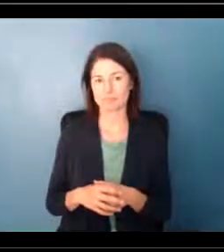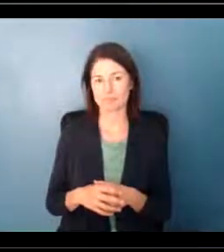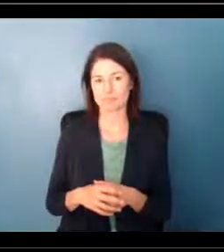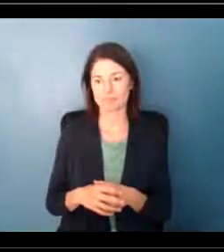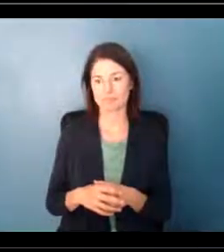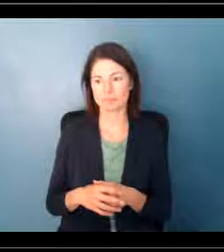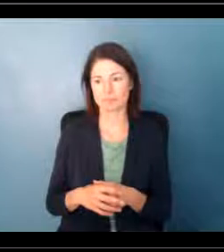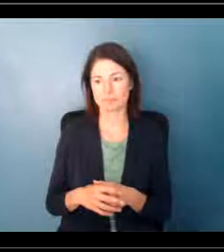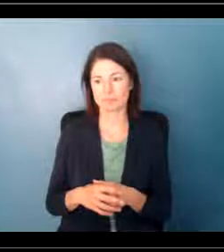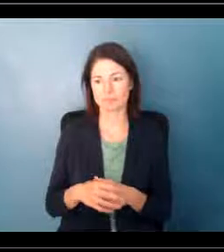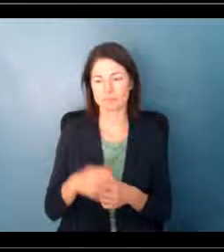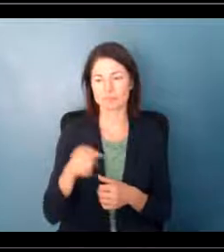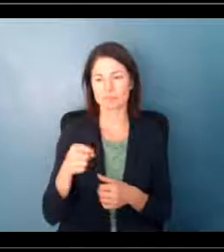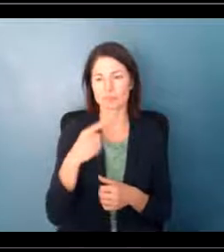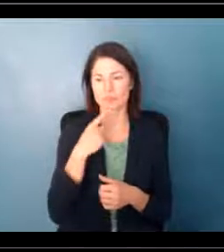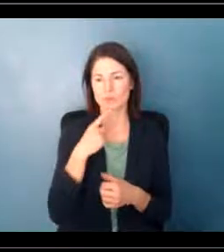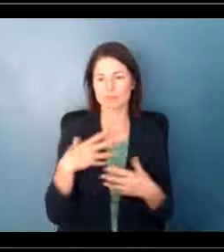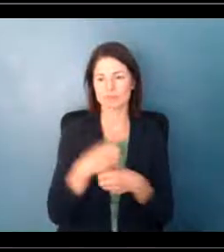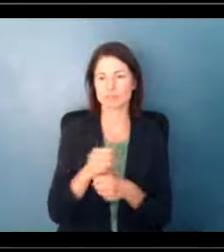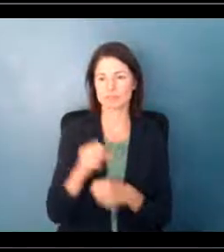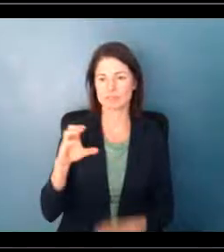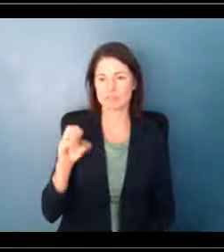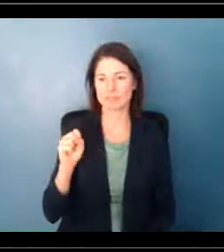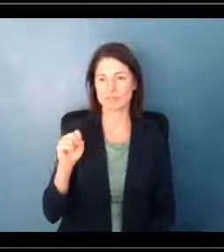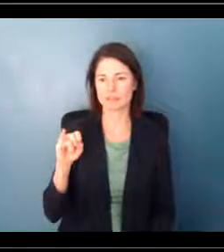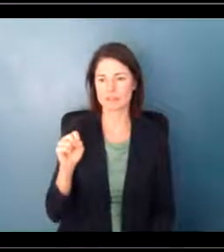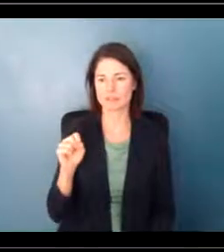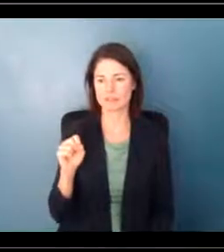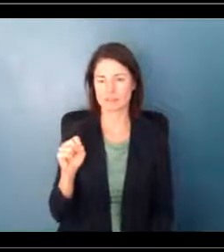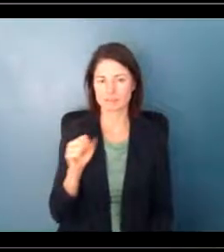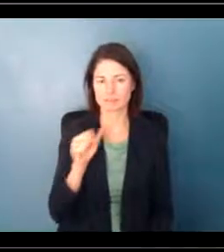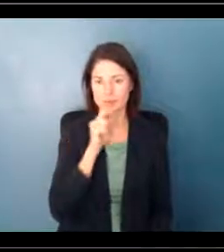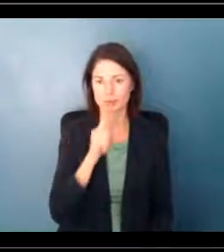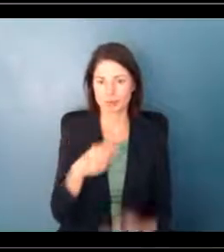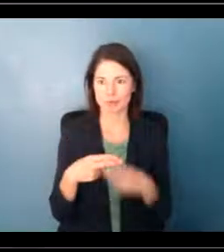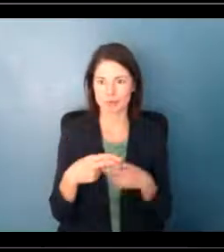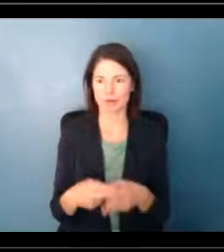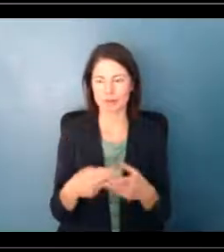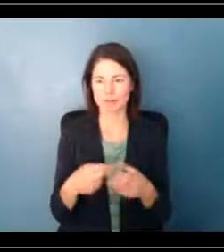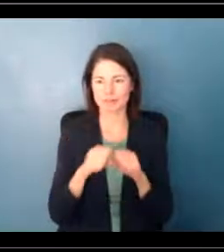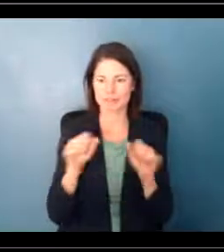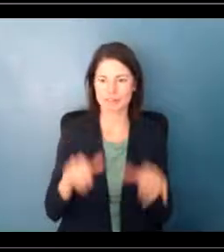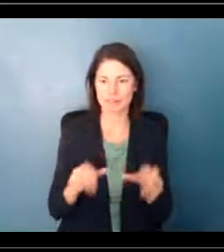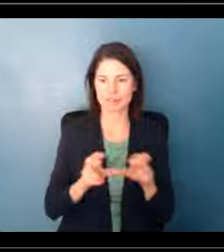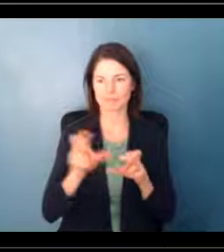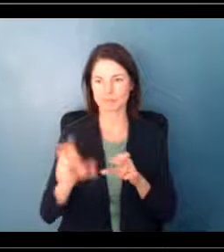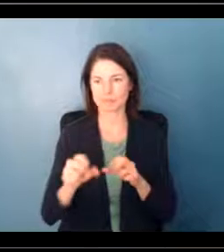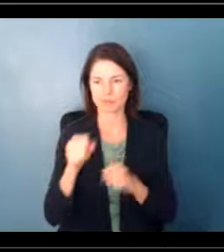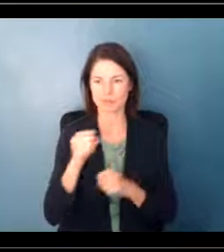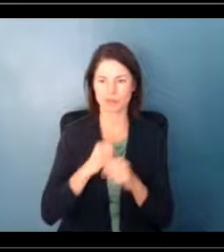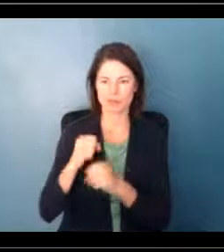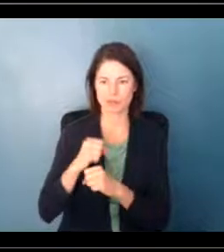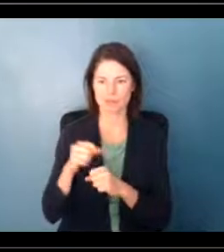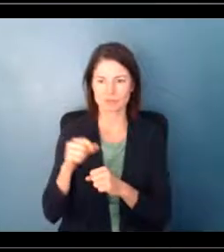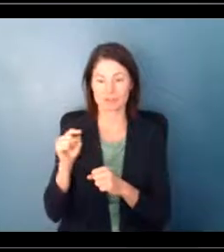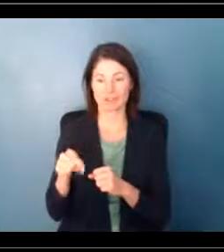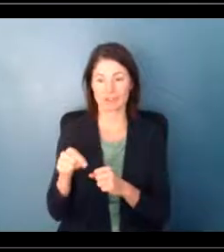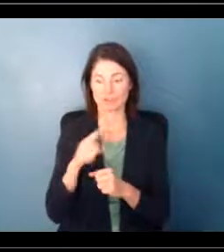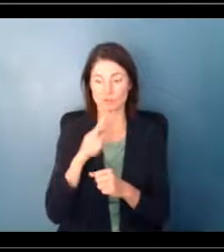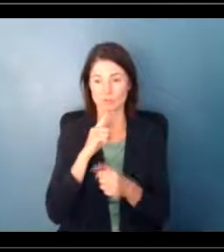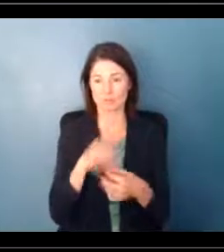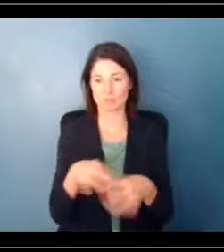new acronym, CSIS, or whatever you're gonna call it, System Investment Strategy, is a really